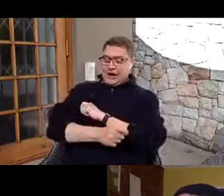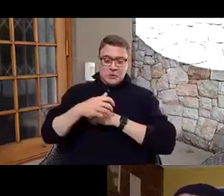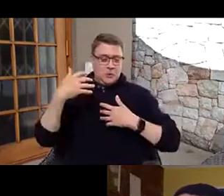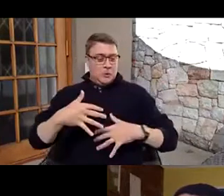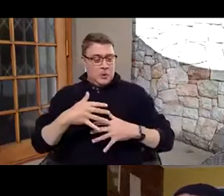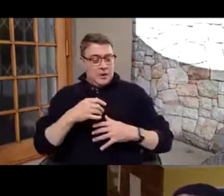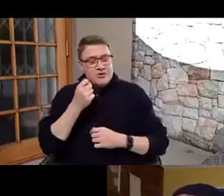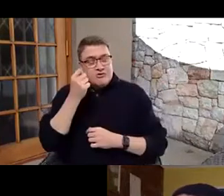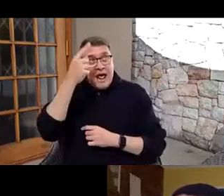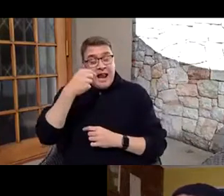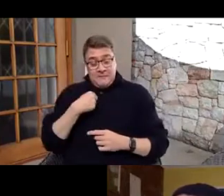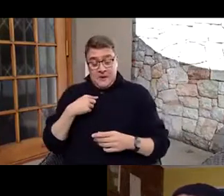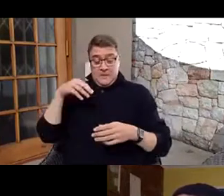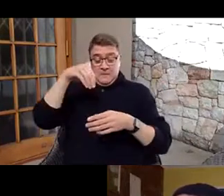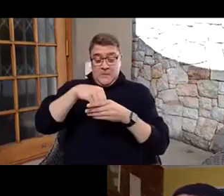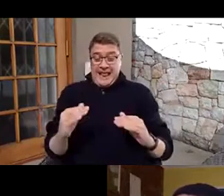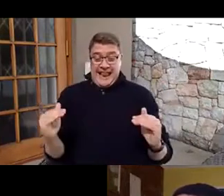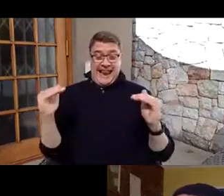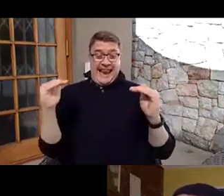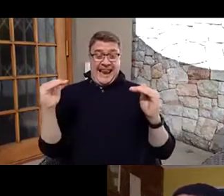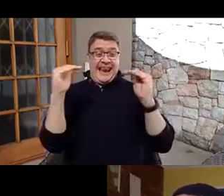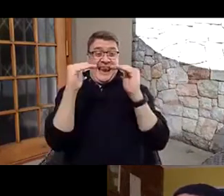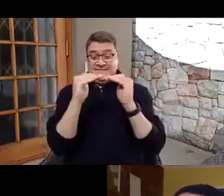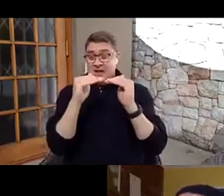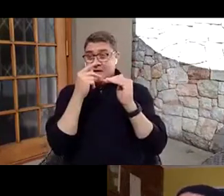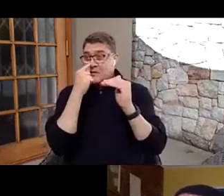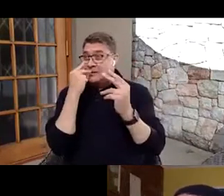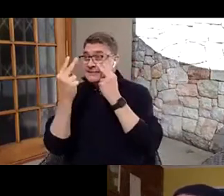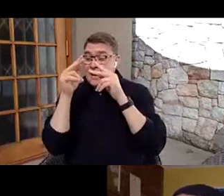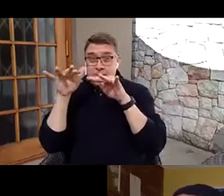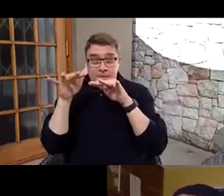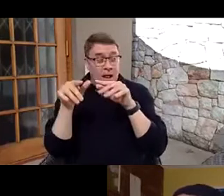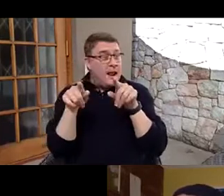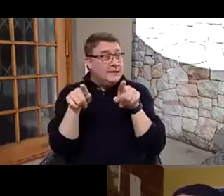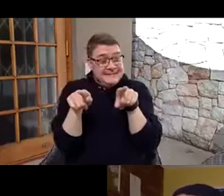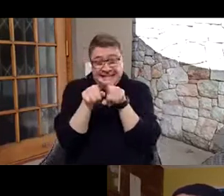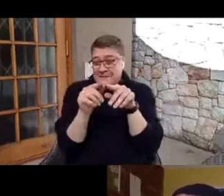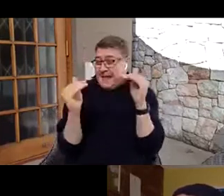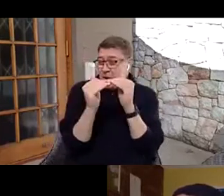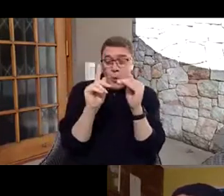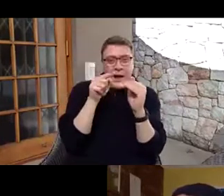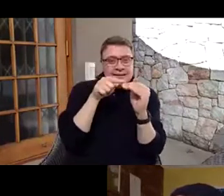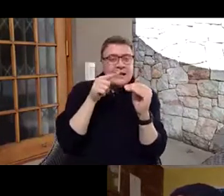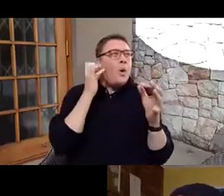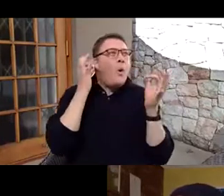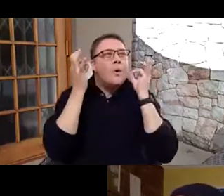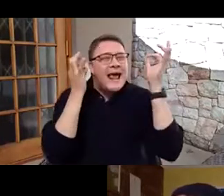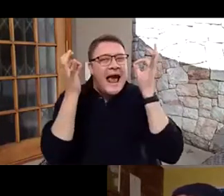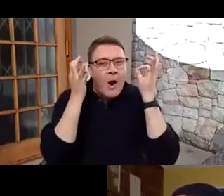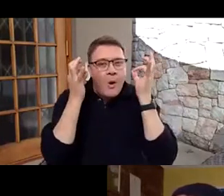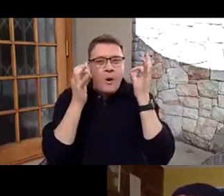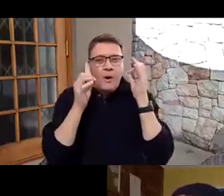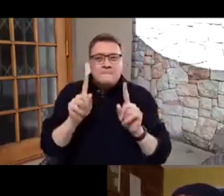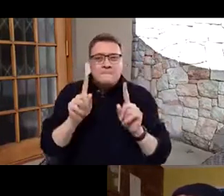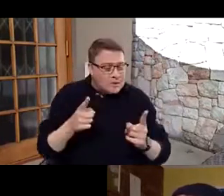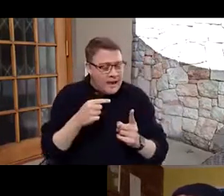thing that puts me on the same level playing field as a sighted person, it's audio, anything to do with audio. And